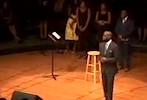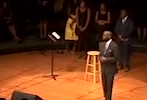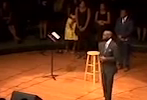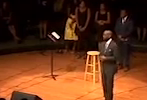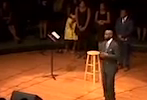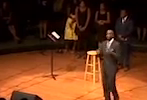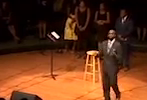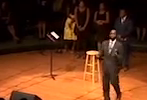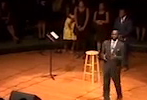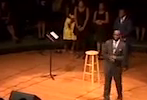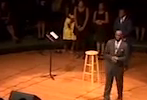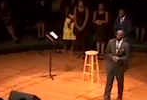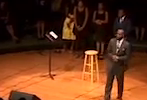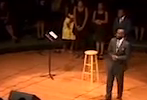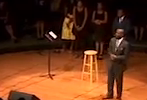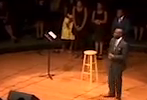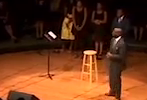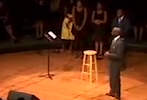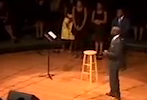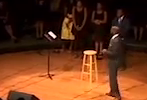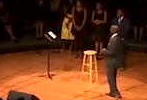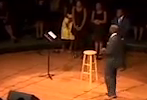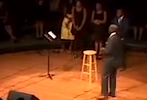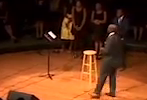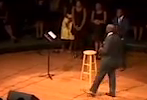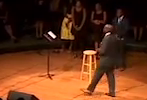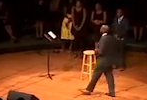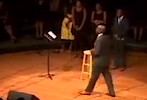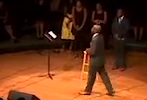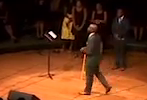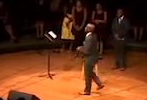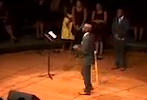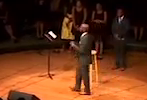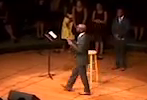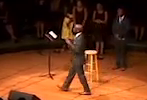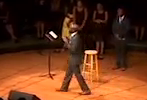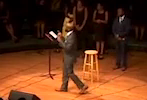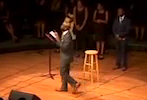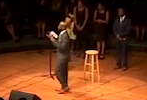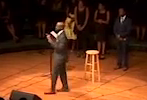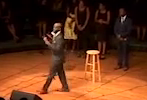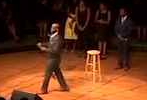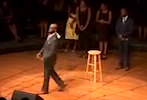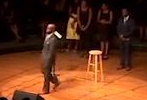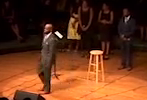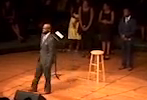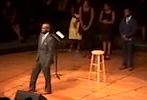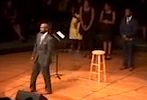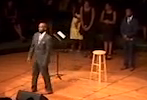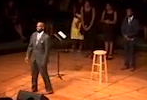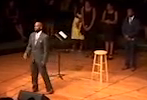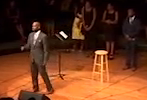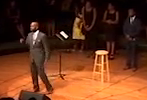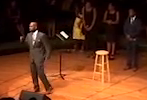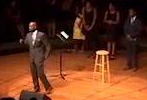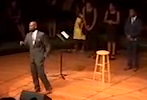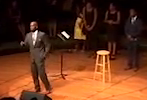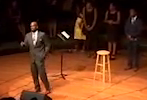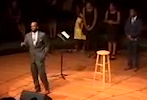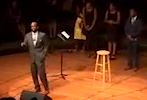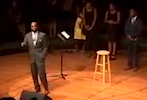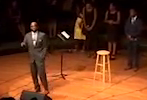with receiving a Bible study about how God restores. I think what they're really wanting in this moment is for